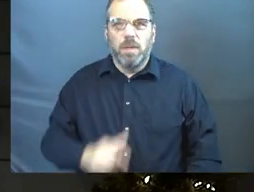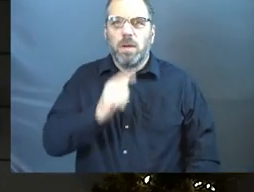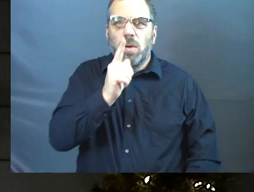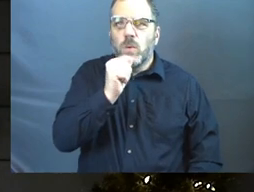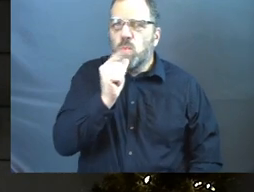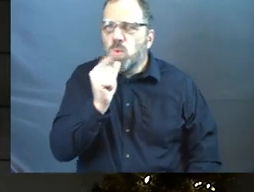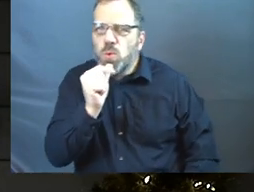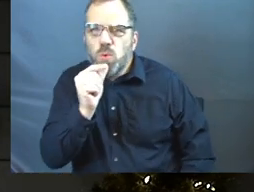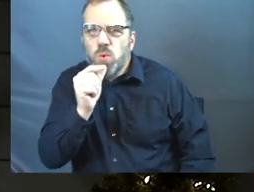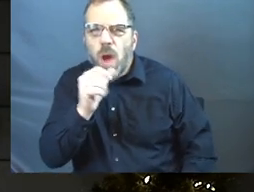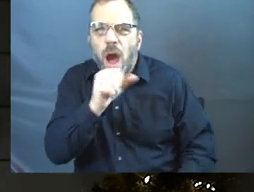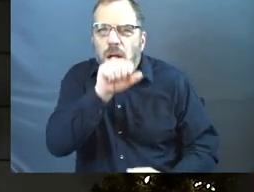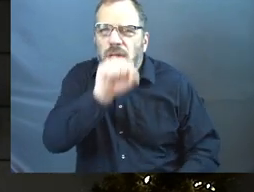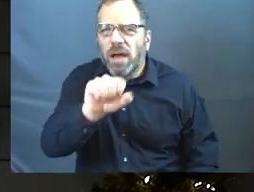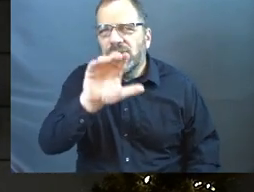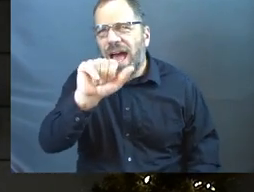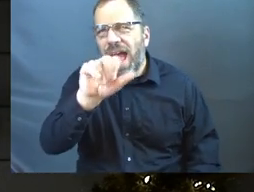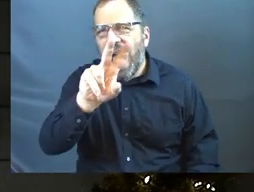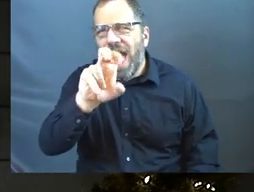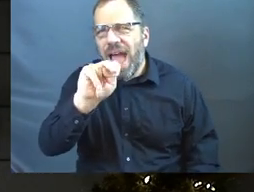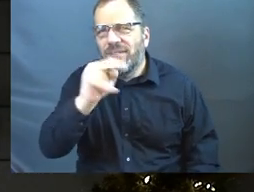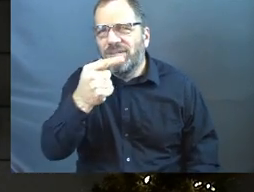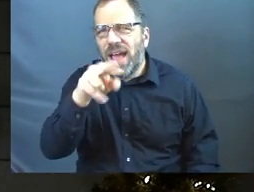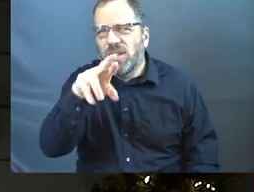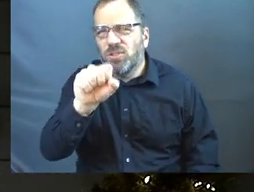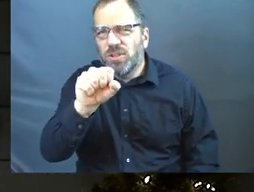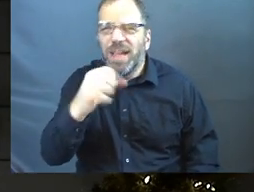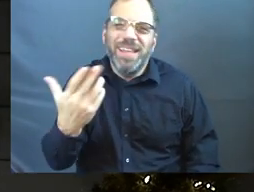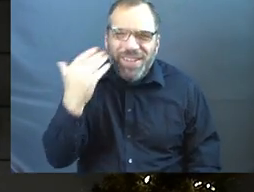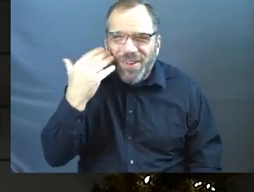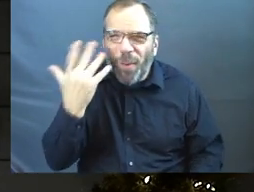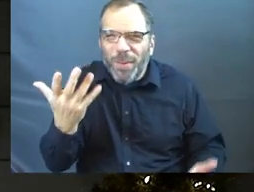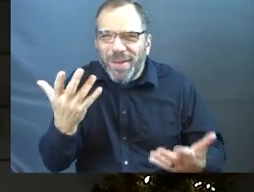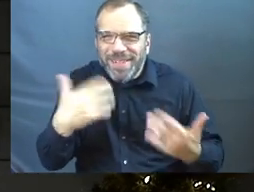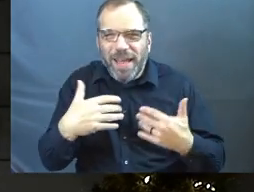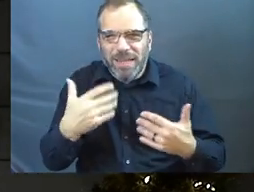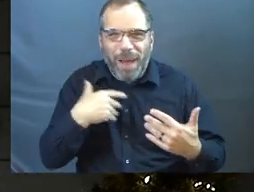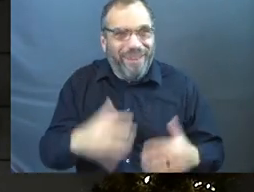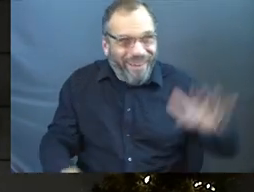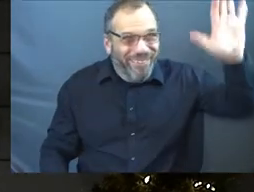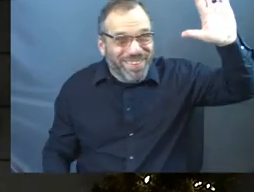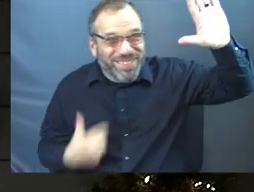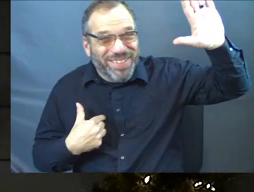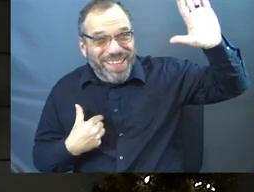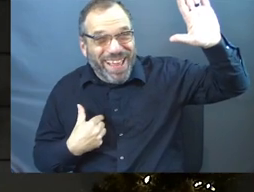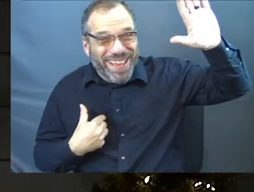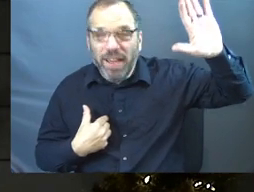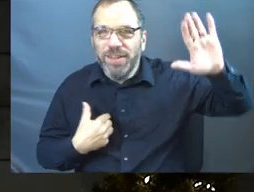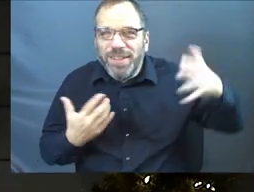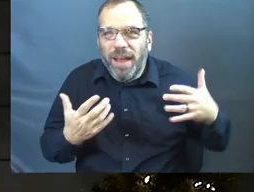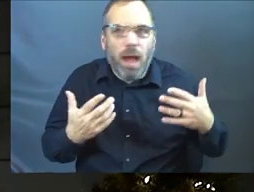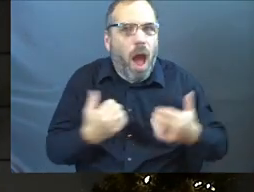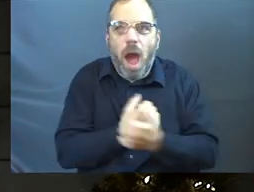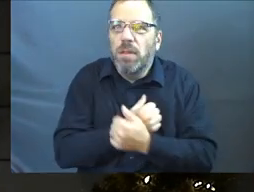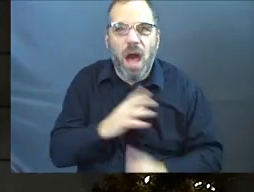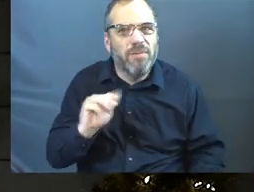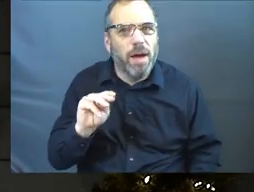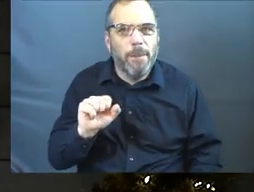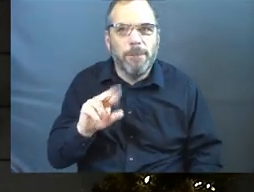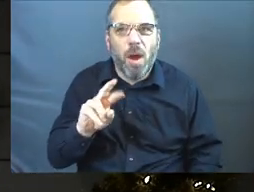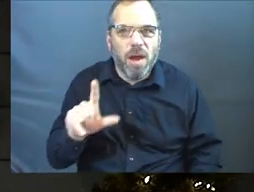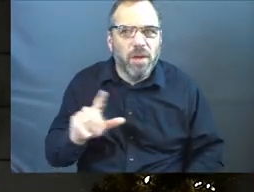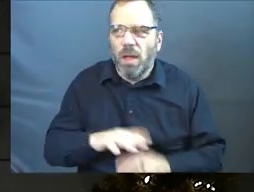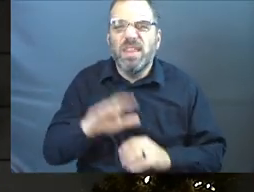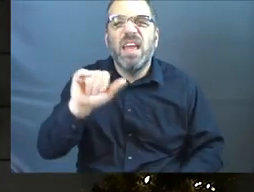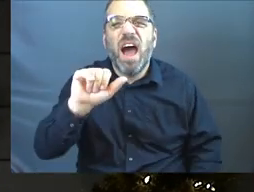here an Avengers fan, like Marvel? Anybody? Come on, don't be shy. It's all right. We can nerd out. It's good stuff, right? I love Marvel. Love